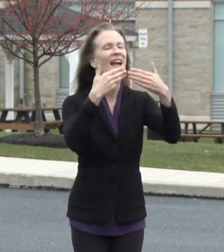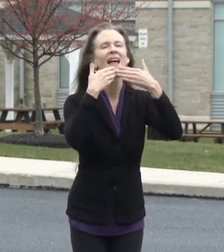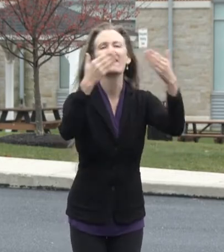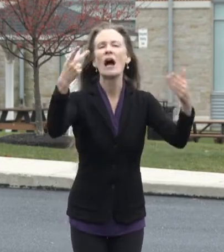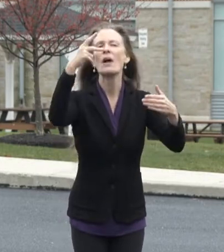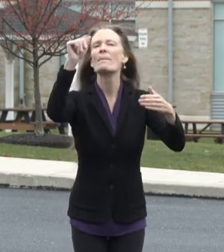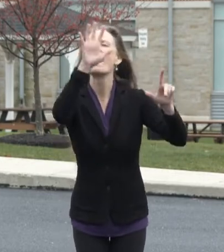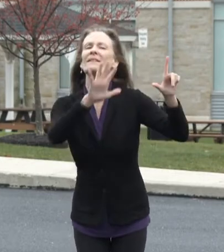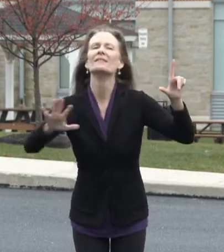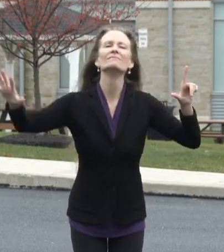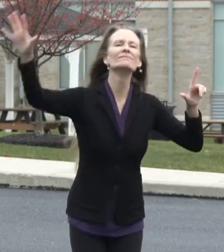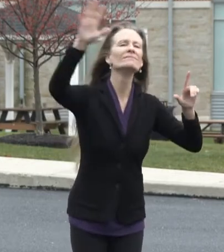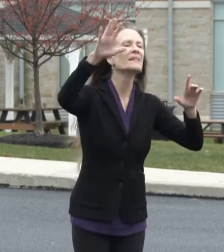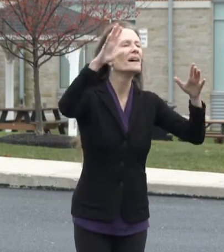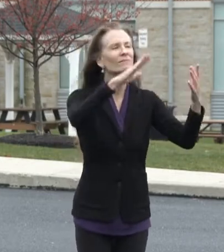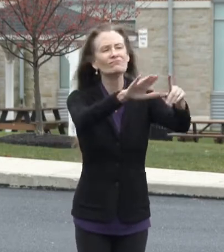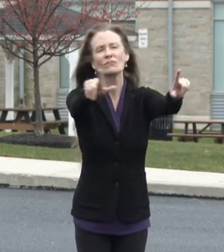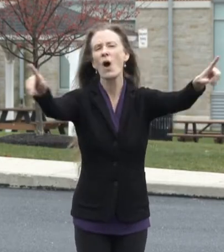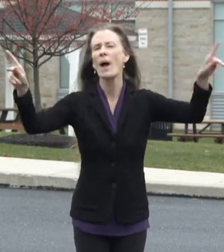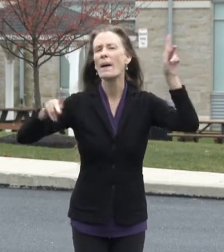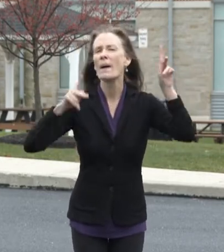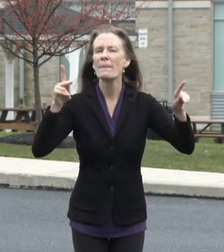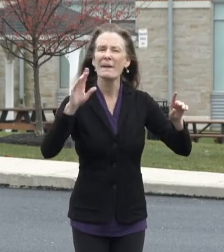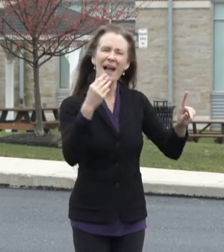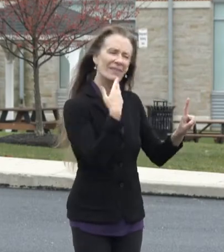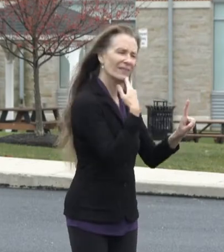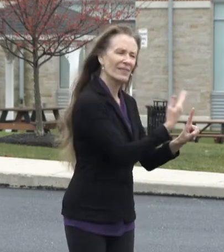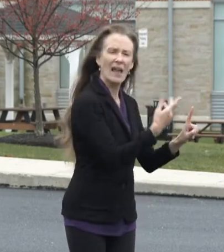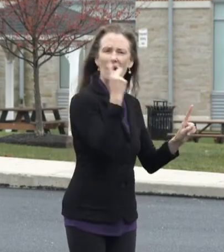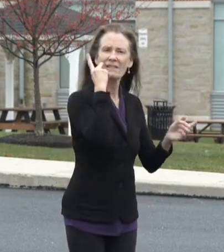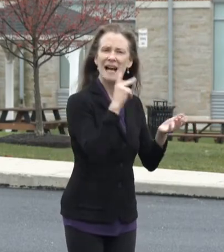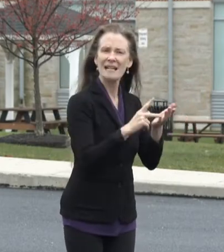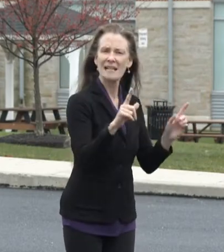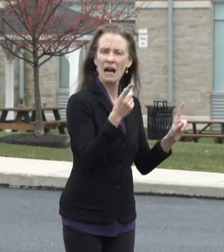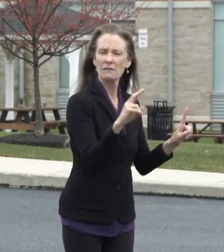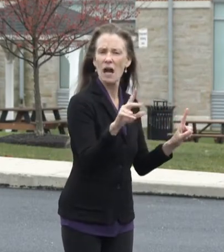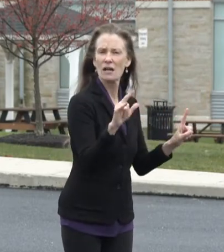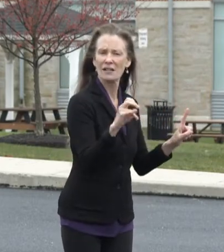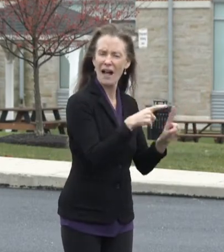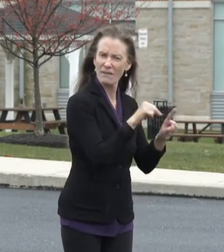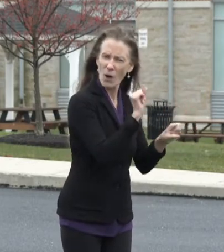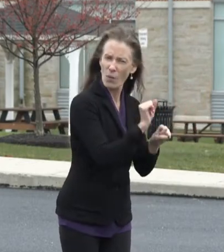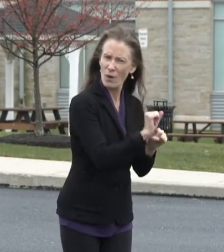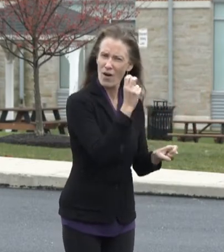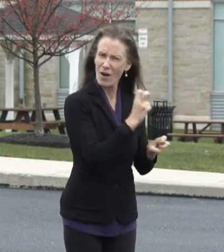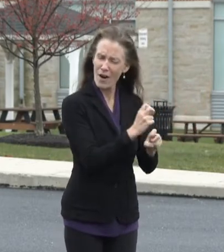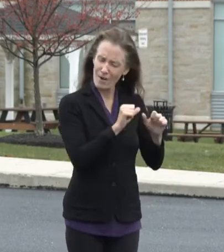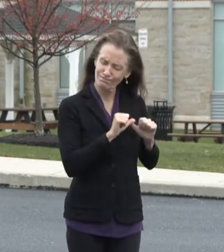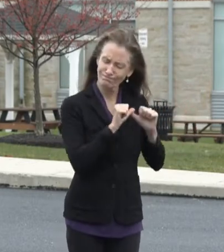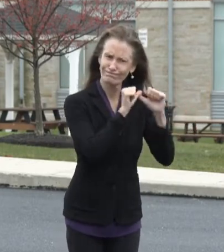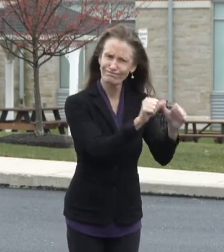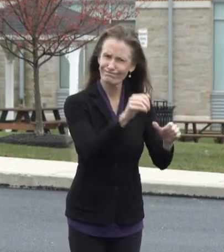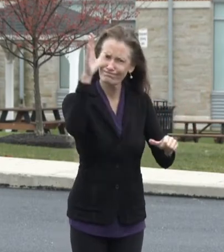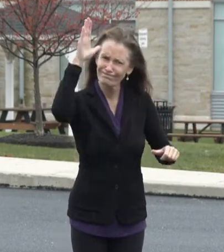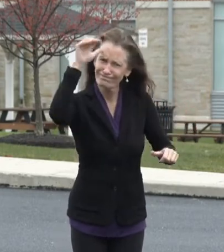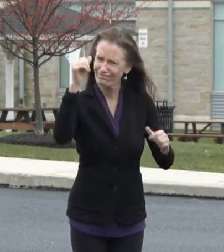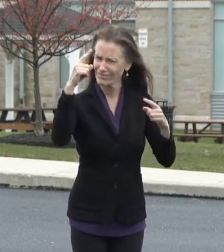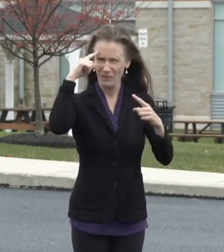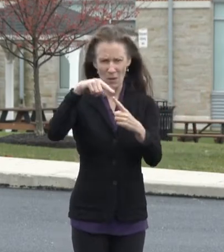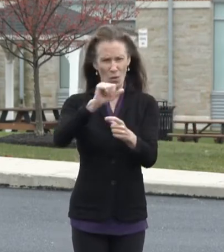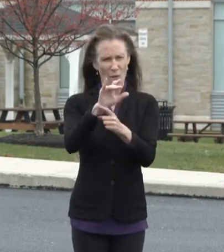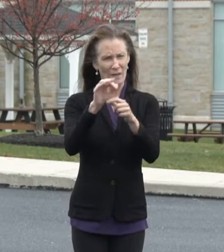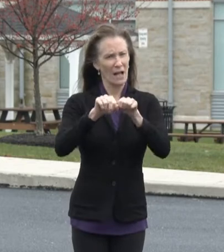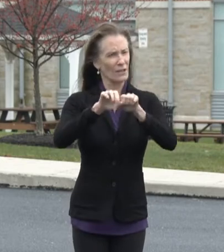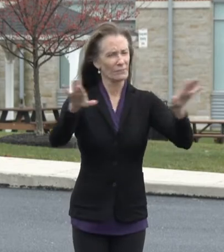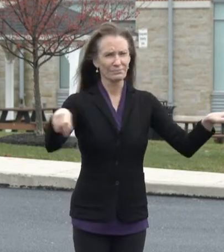Madam Secretary, for your tireless efforts and commitment to protecting Pennsylvanians throughout this pandemic. You have been a